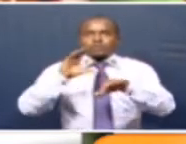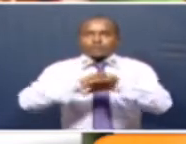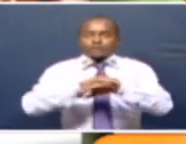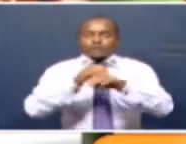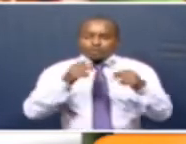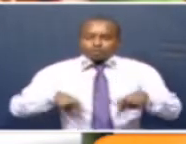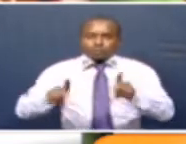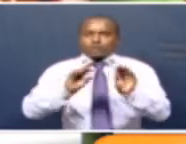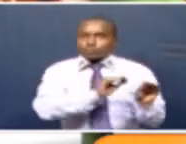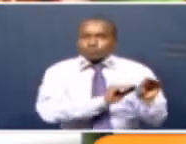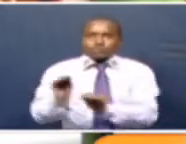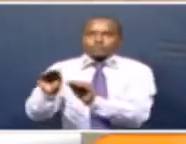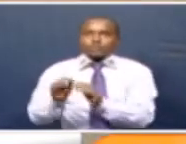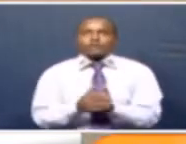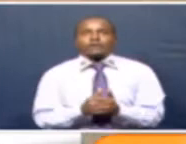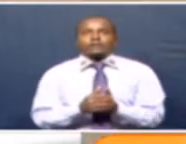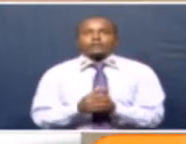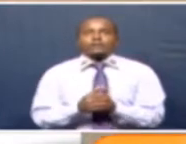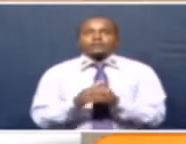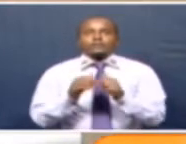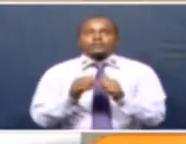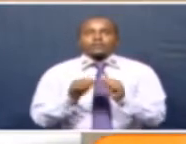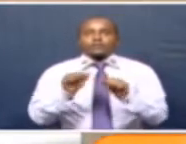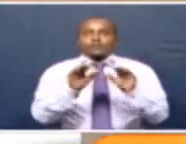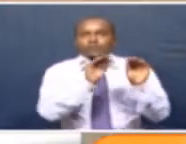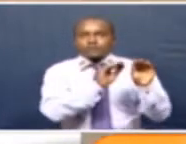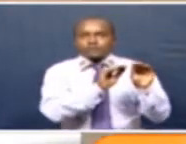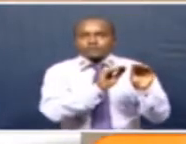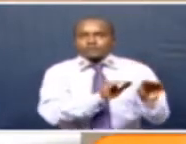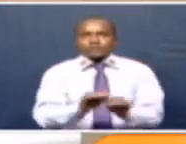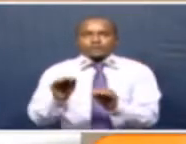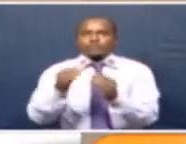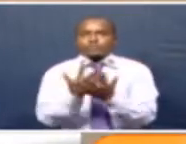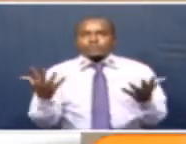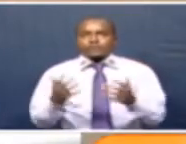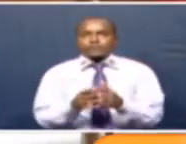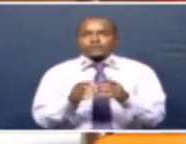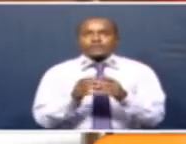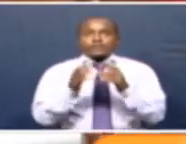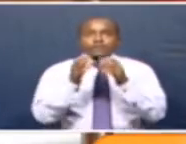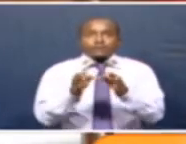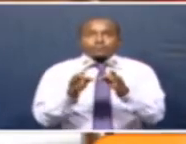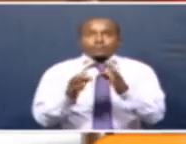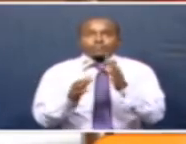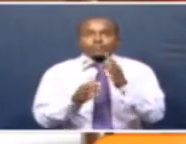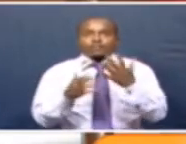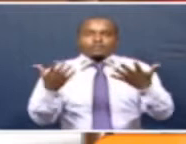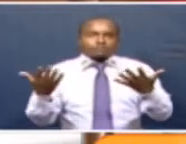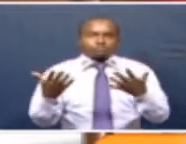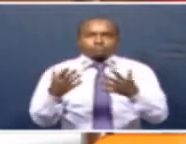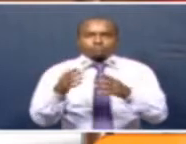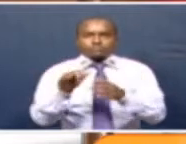or transact on your property. You can transfer property and you can place a caveat. If you have a chaotic environment, that is fertile ground for